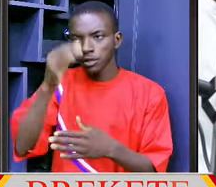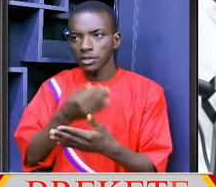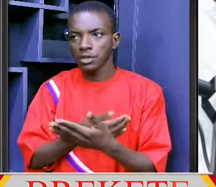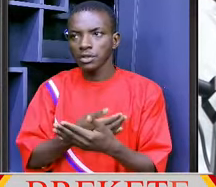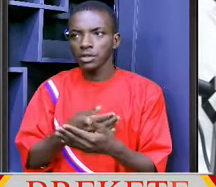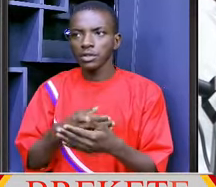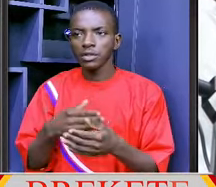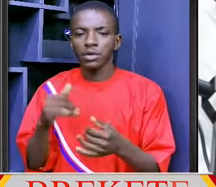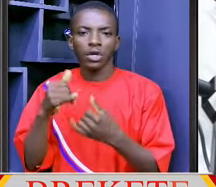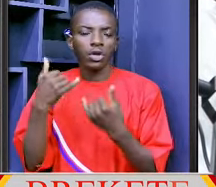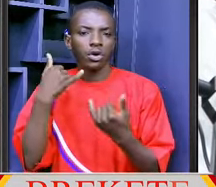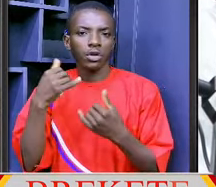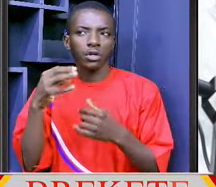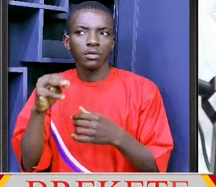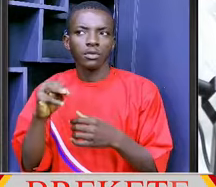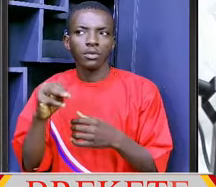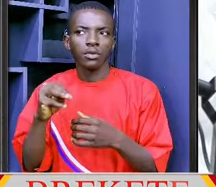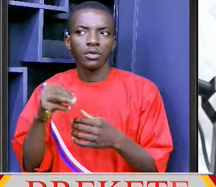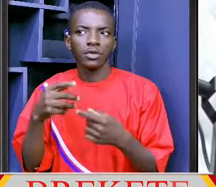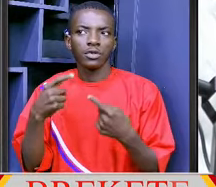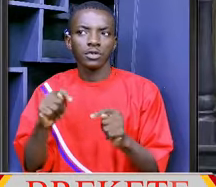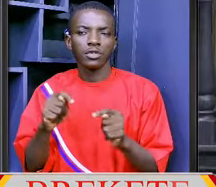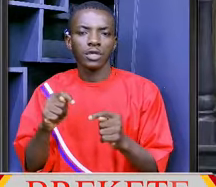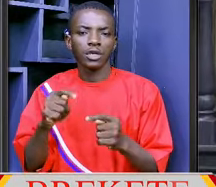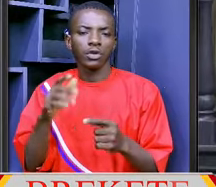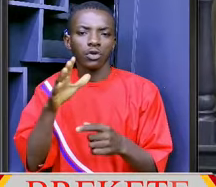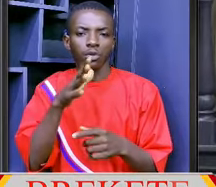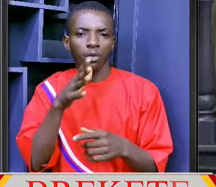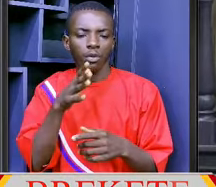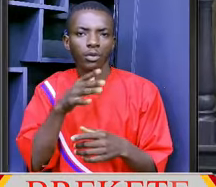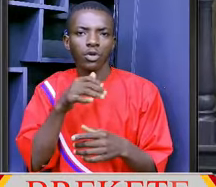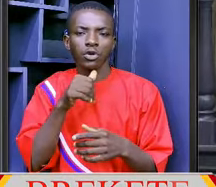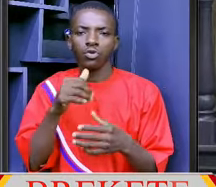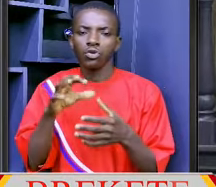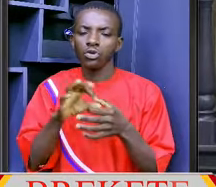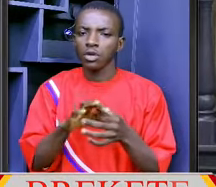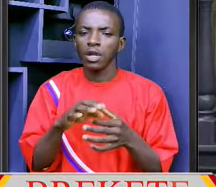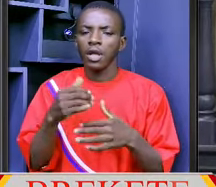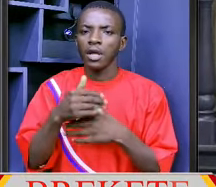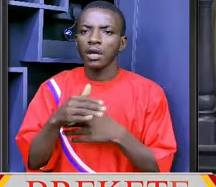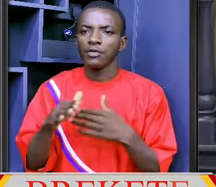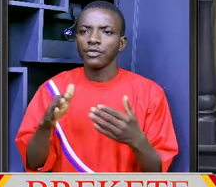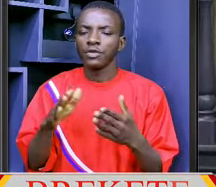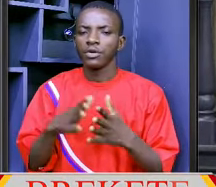I mean in phone. I say I've been trying your mother number. The number did not go. After